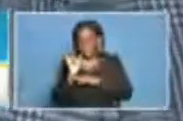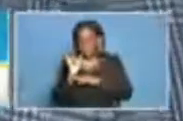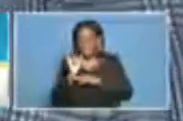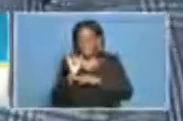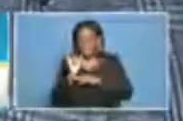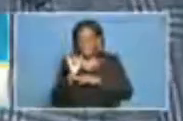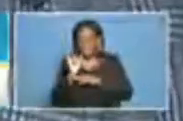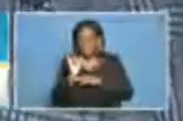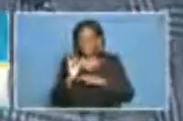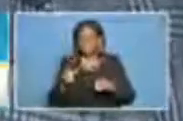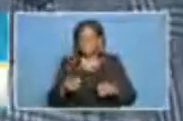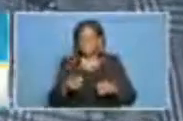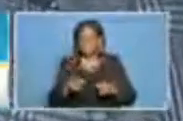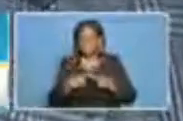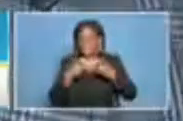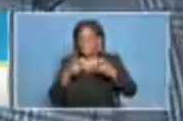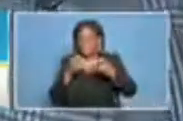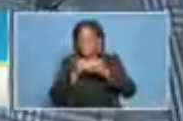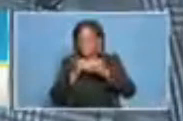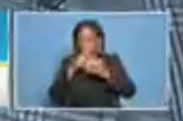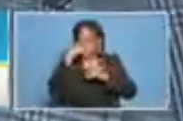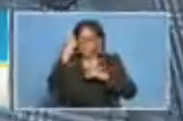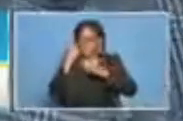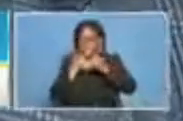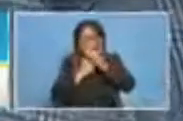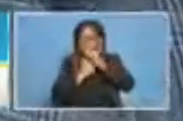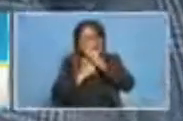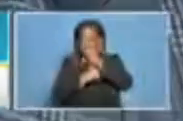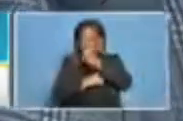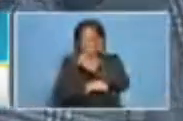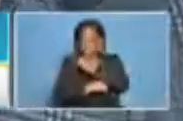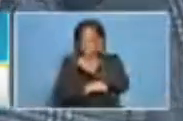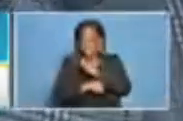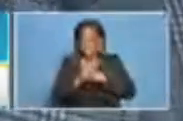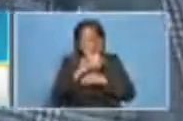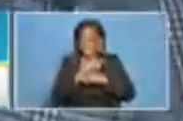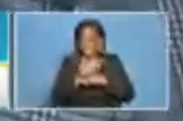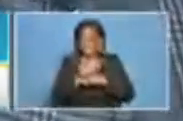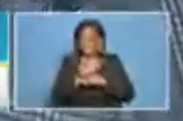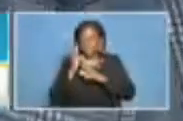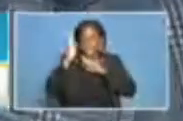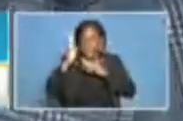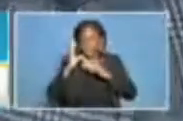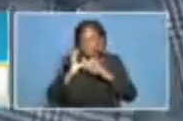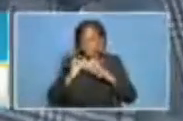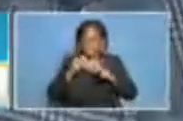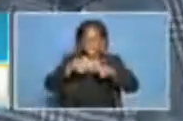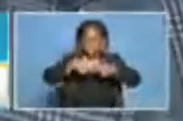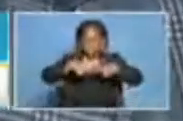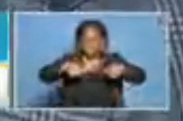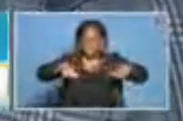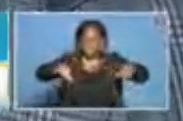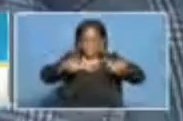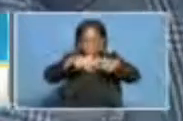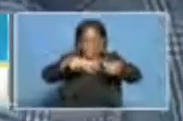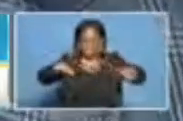provide liquidity, mobilization to contracts that the Striping Group is undertaking, whilst at the same time allow the